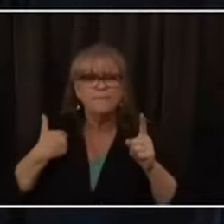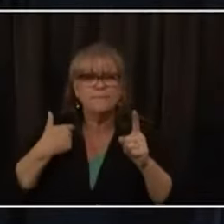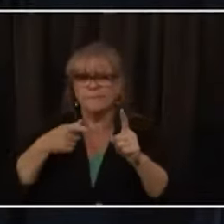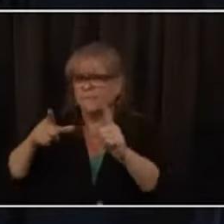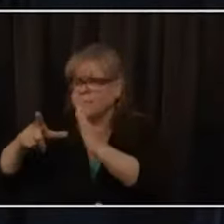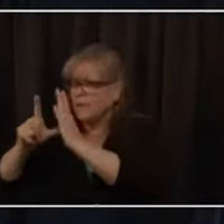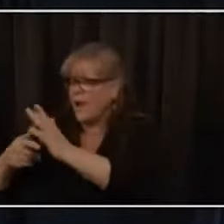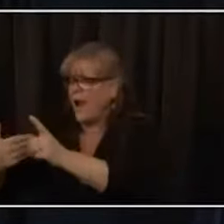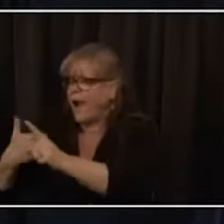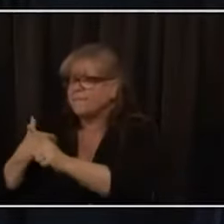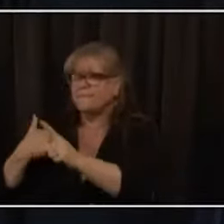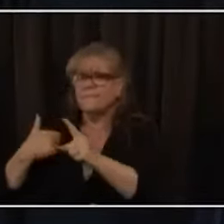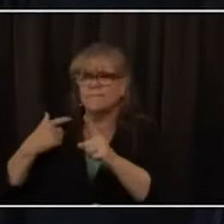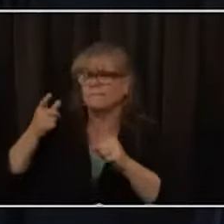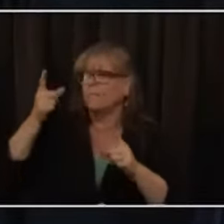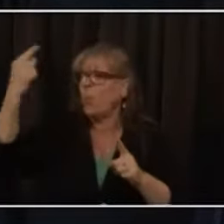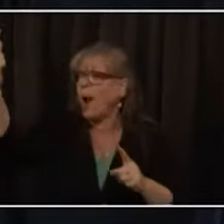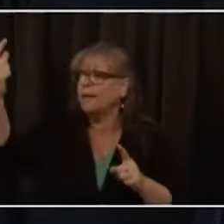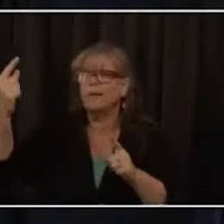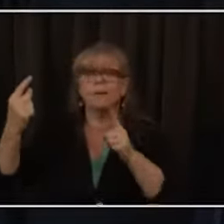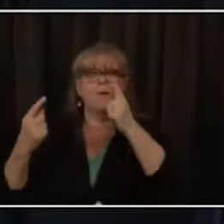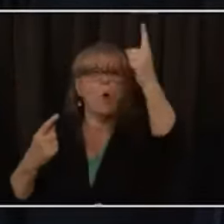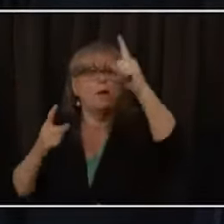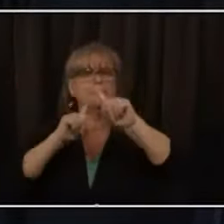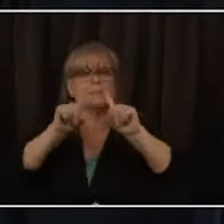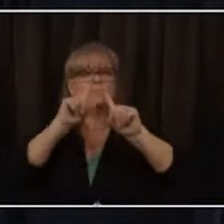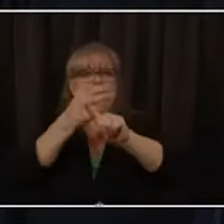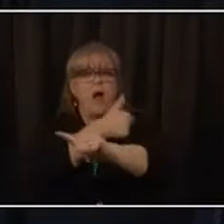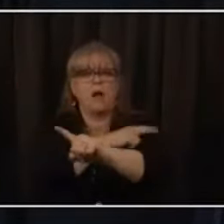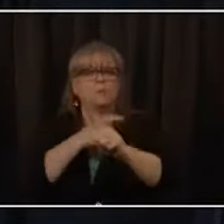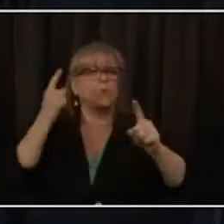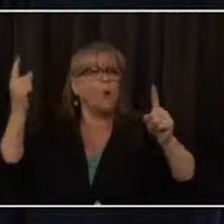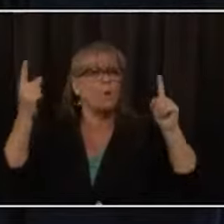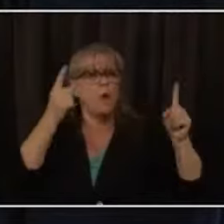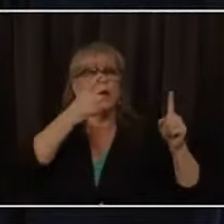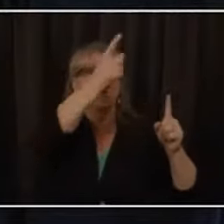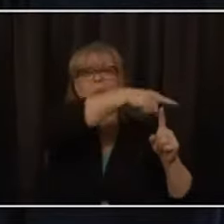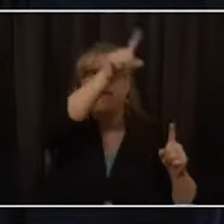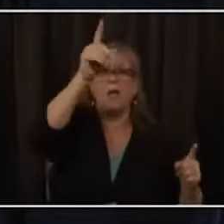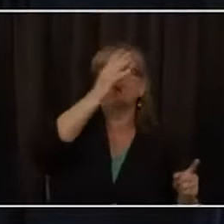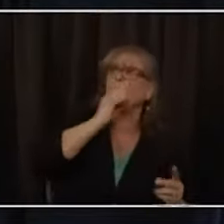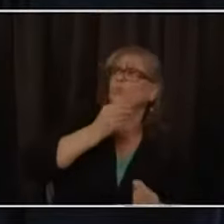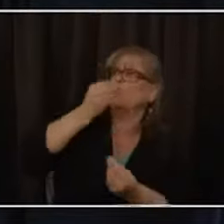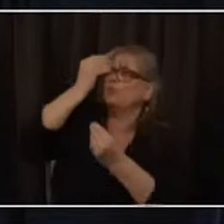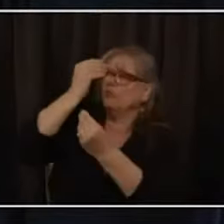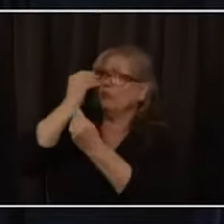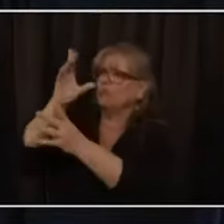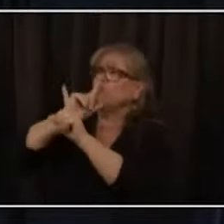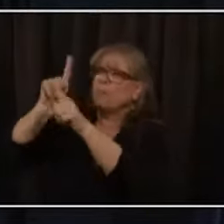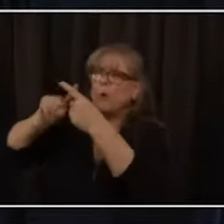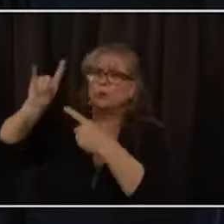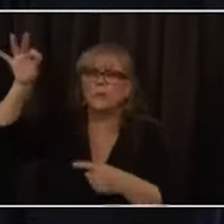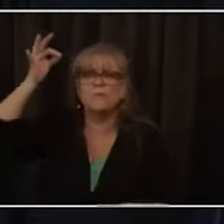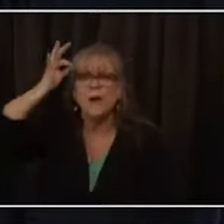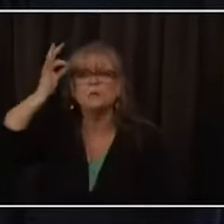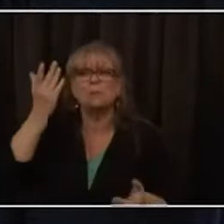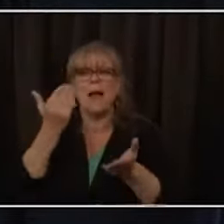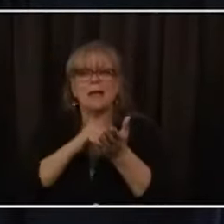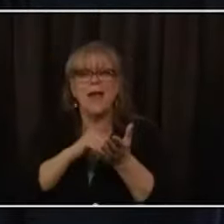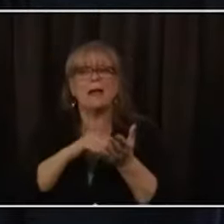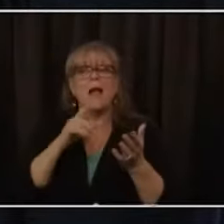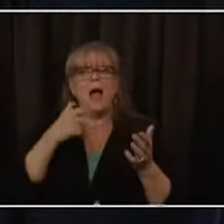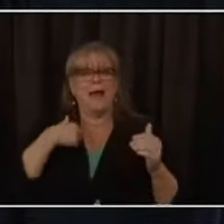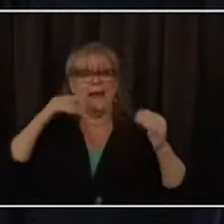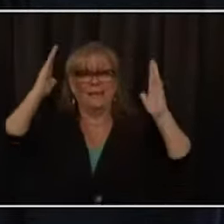should let the federal government know, the CDC. And so tomorrow I would expect that the number of